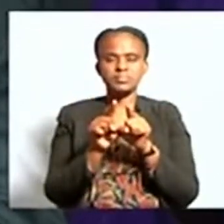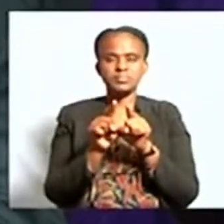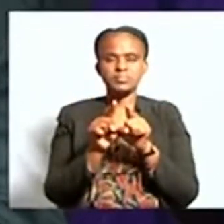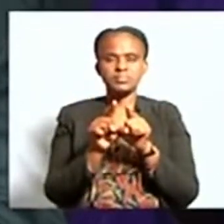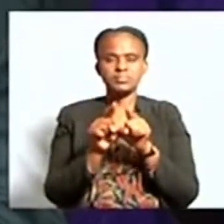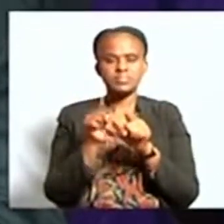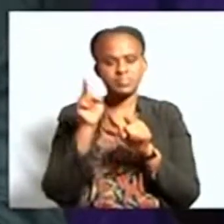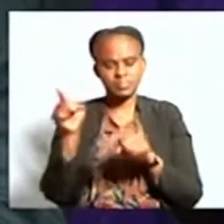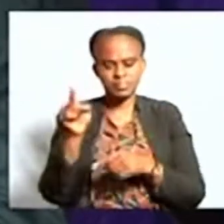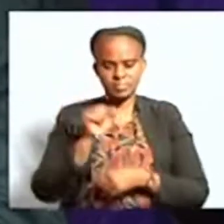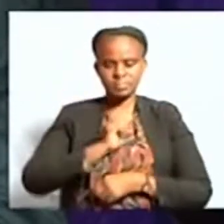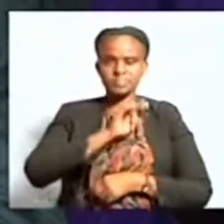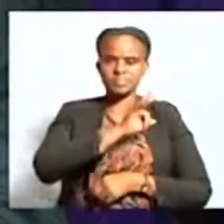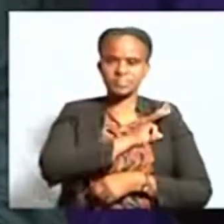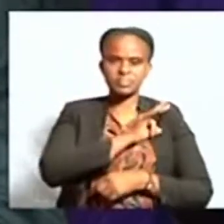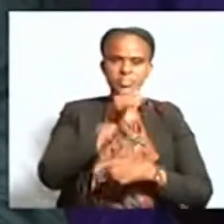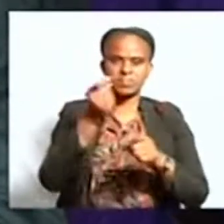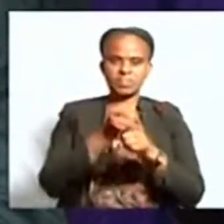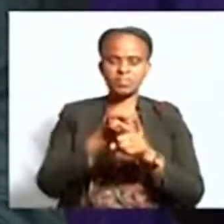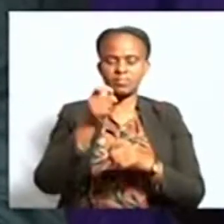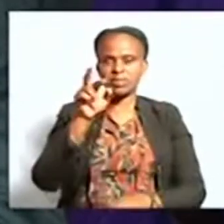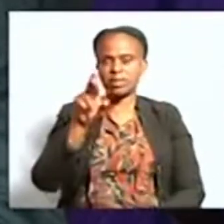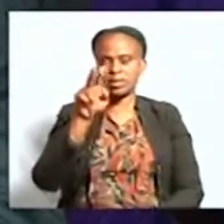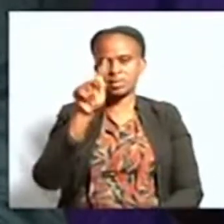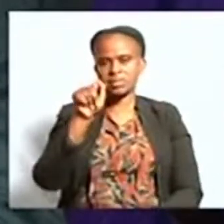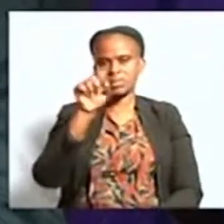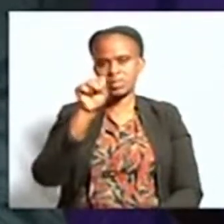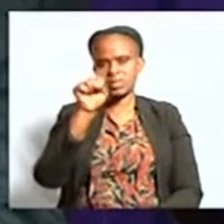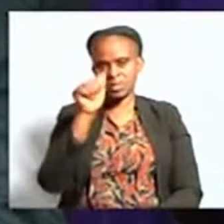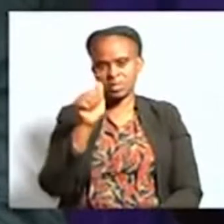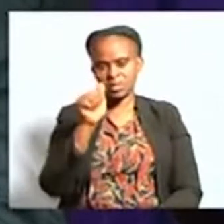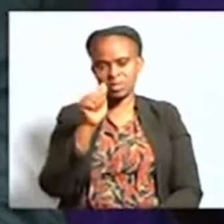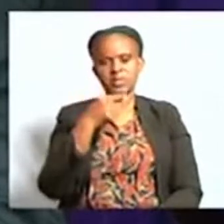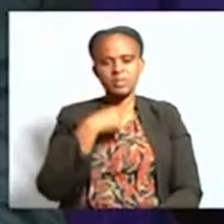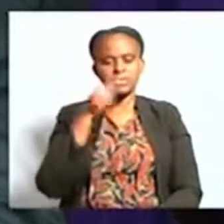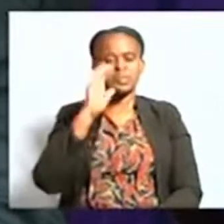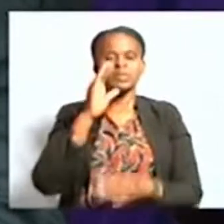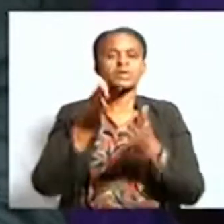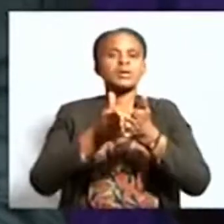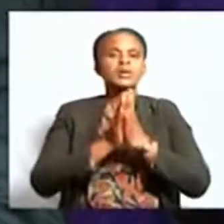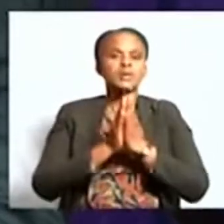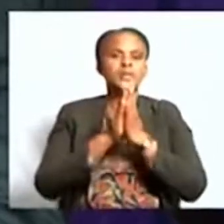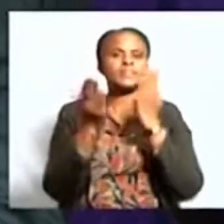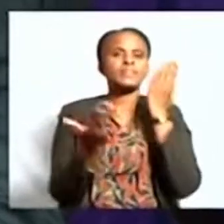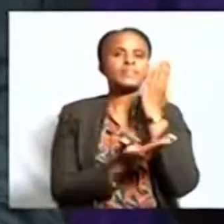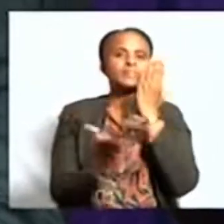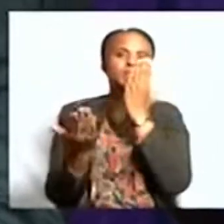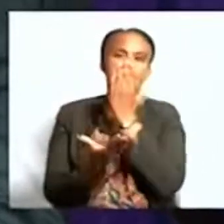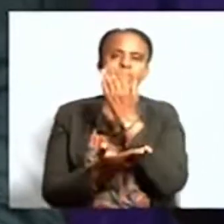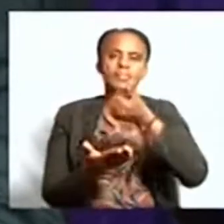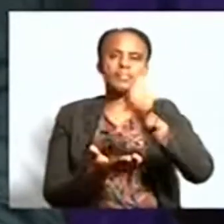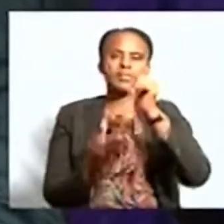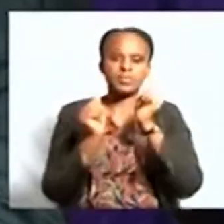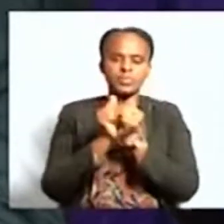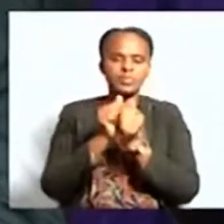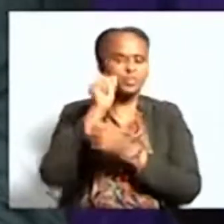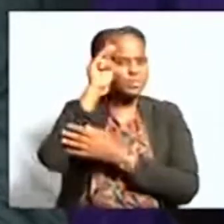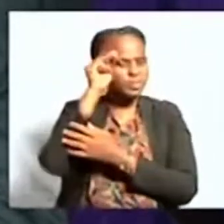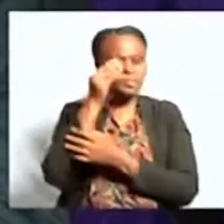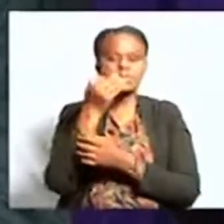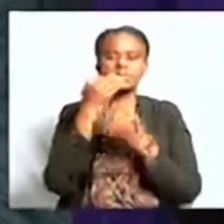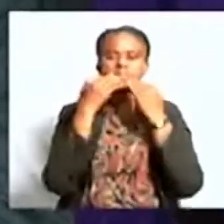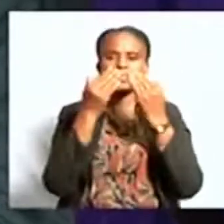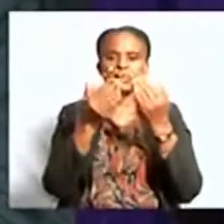the staff from the Road Transport and Safety Agency. And I'll ask that they introduce themselves, starting with the ministry. Thank you,